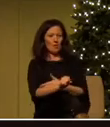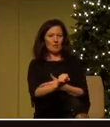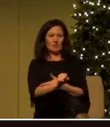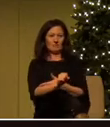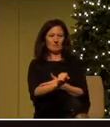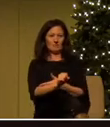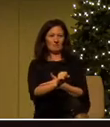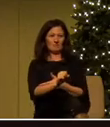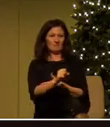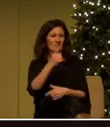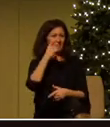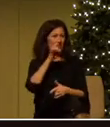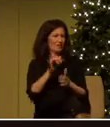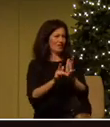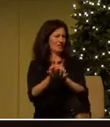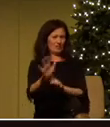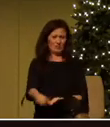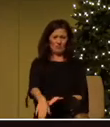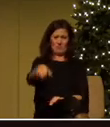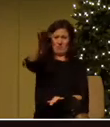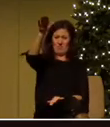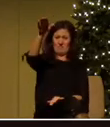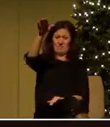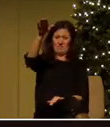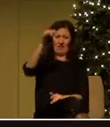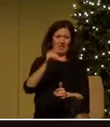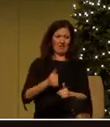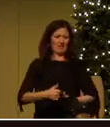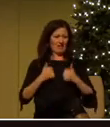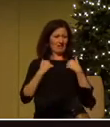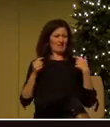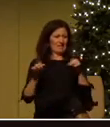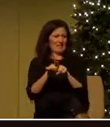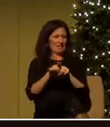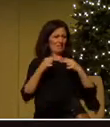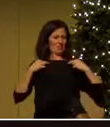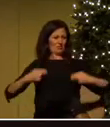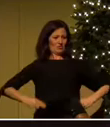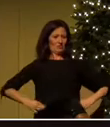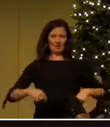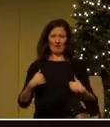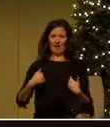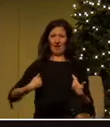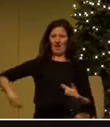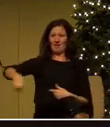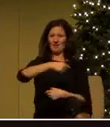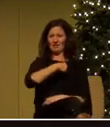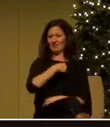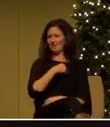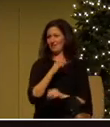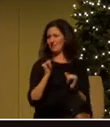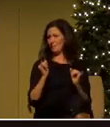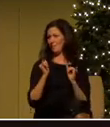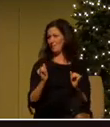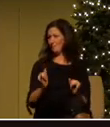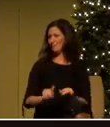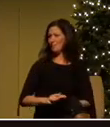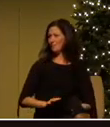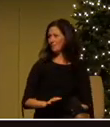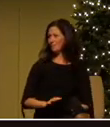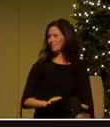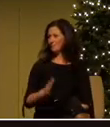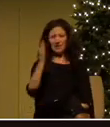like we live it, as a human being, fully divine, fully human. He knew what it would be like